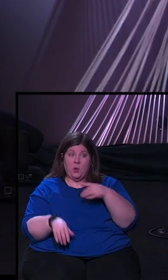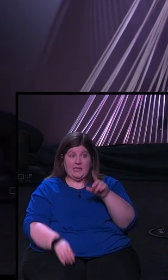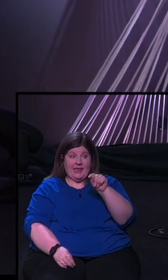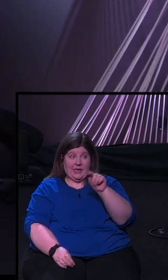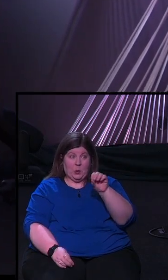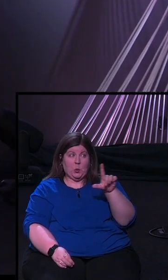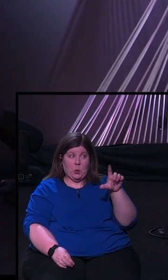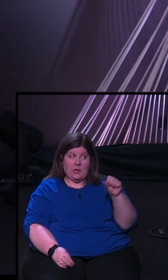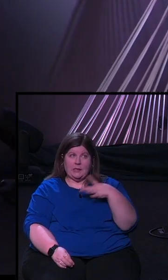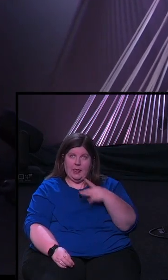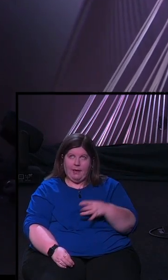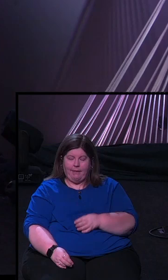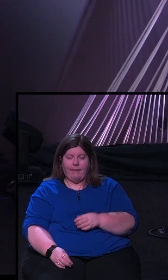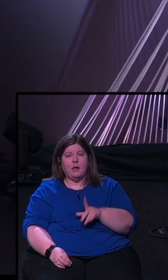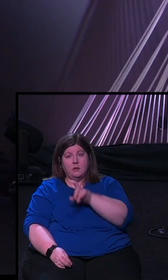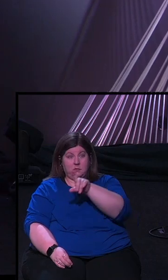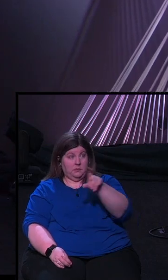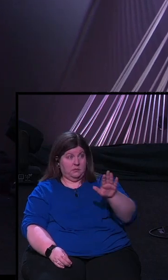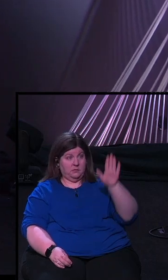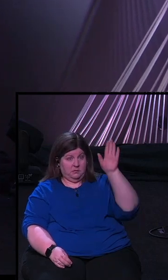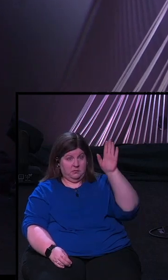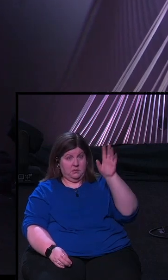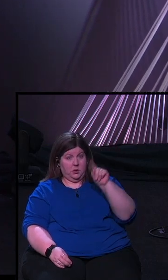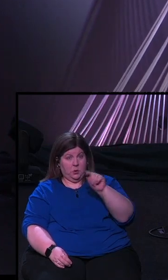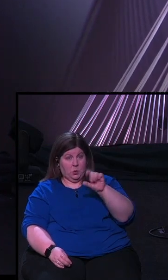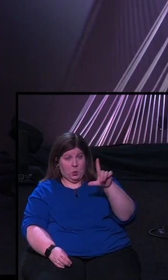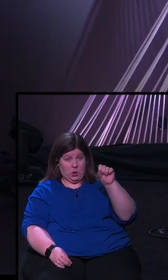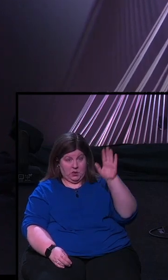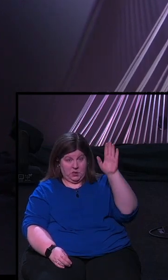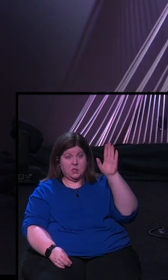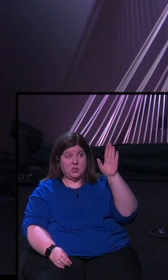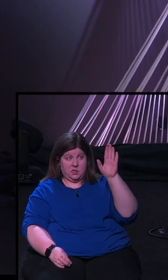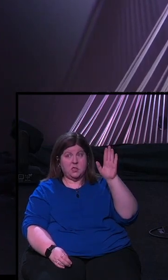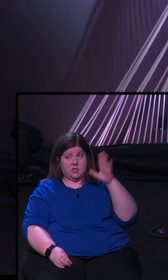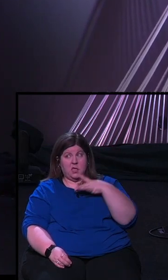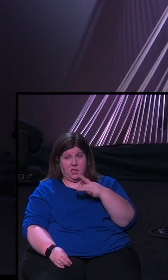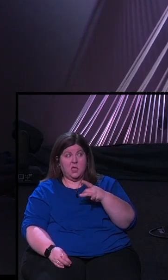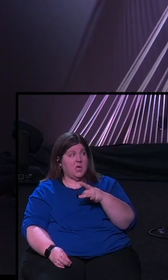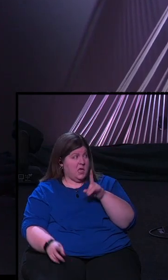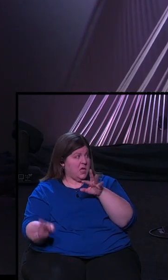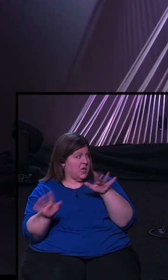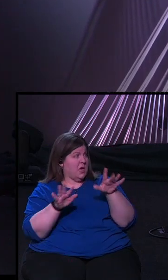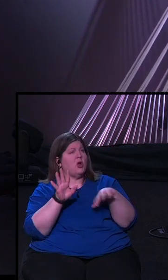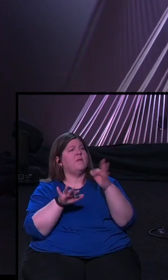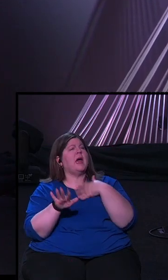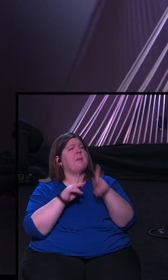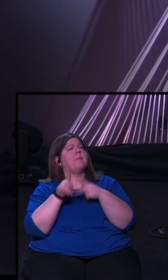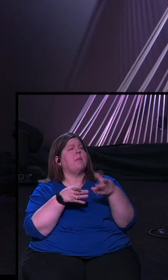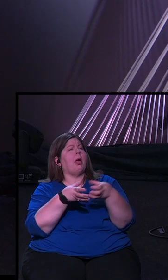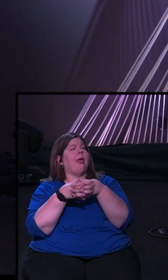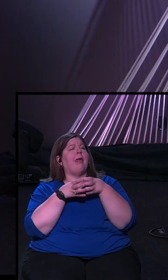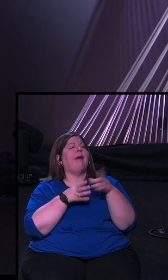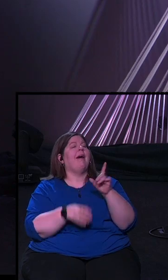So tools, anybody else like tools in this room? Anybody else? Okay. I'm just trying to find my people here for a second.